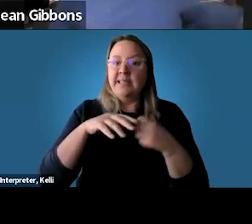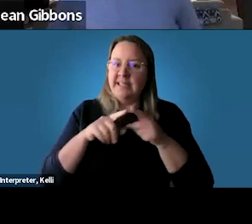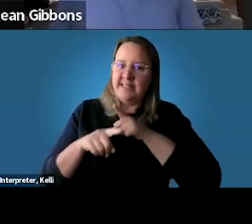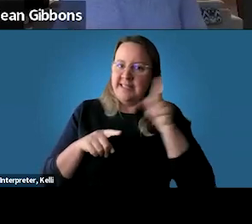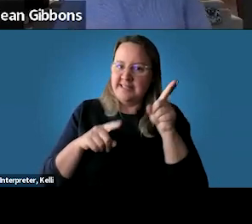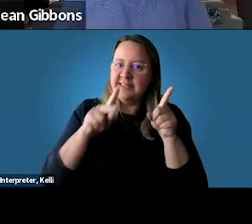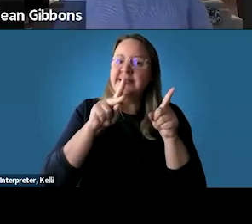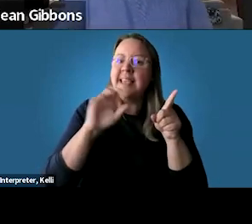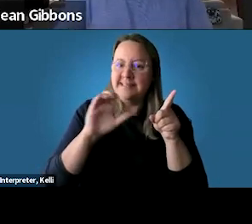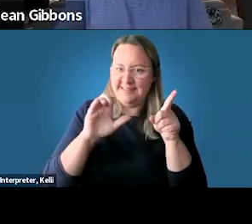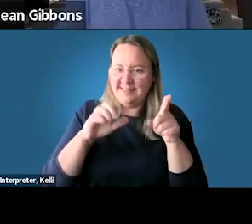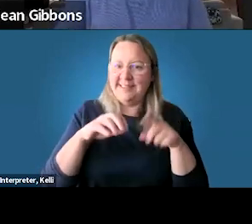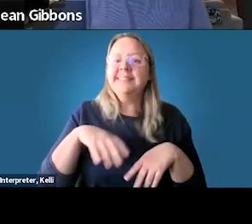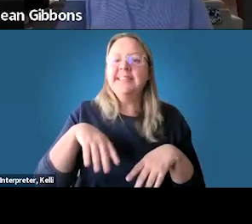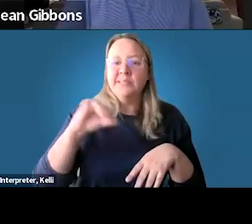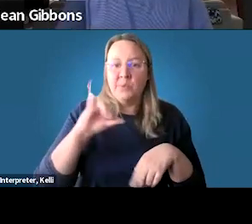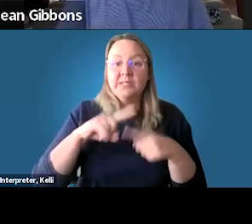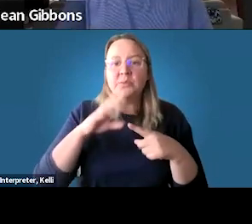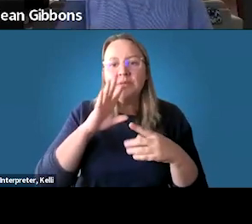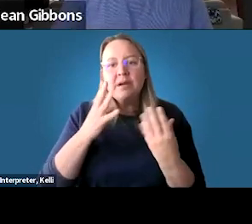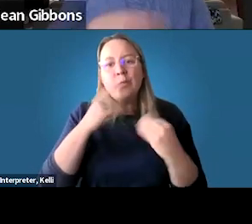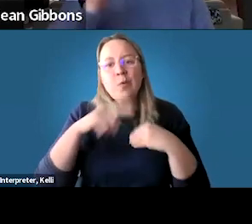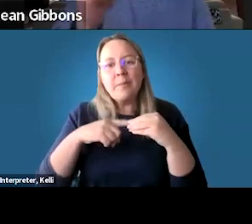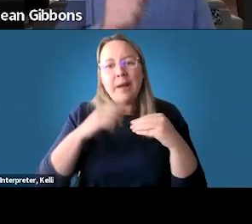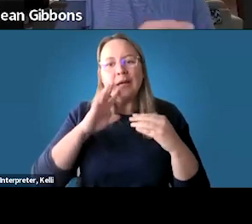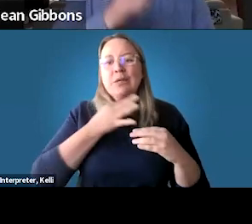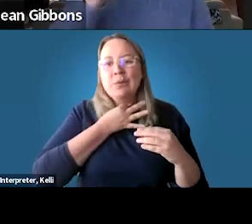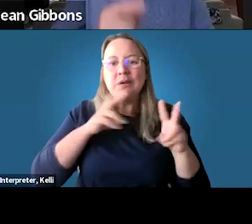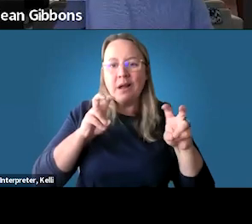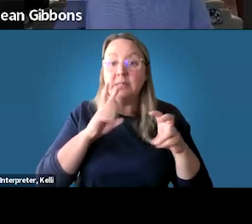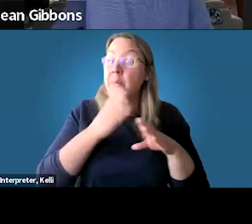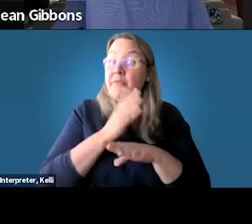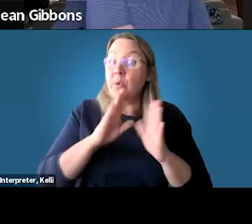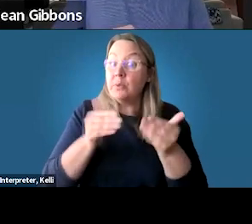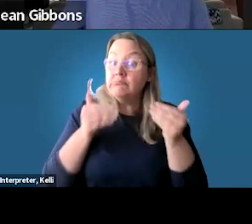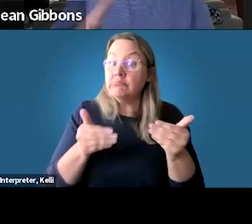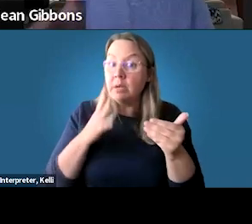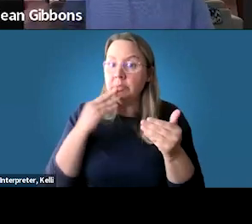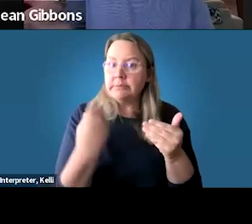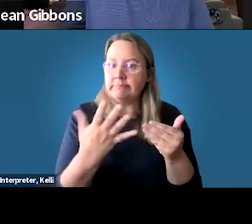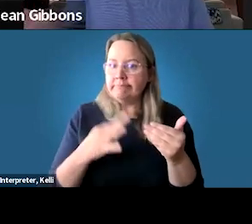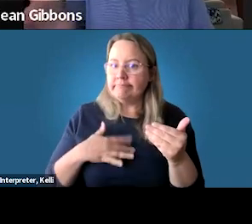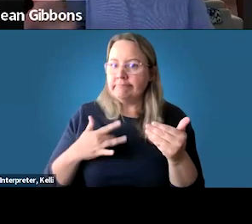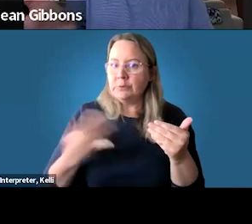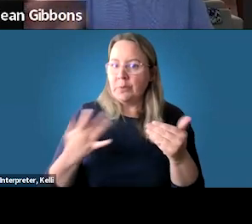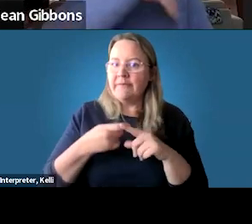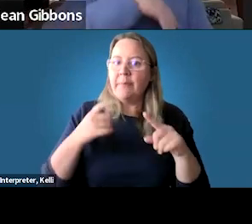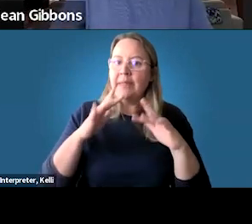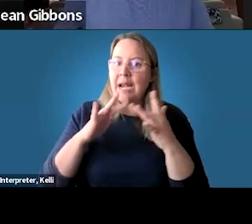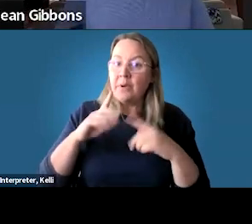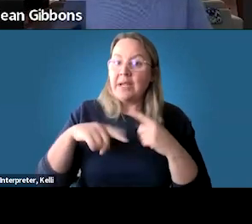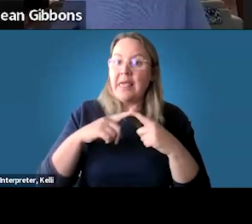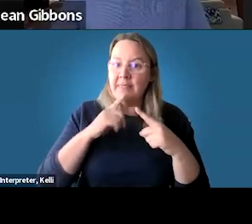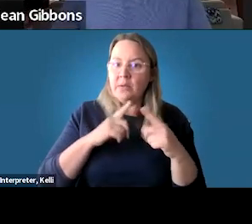over in Kansas City at ComNet. And we're going to spend the next little while talking about curiosity. But before we do that, I have a couple of updates for y'all from the network, and then